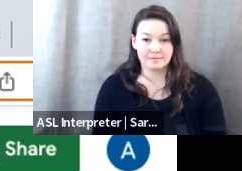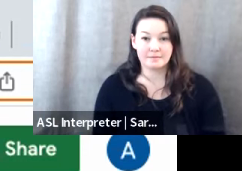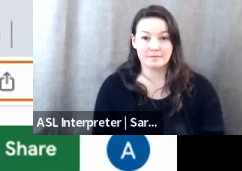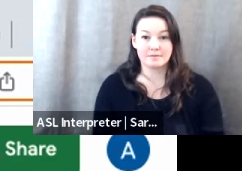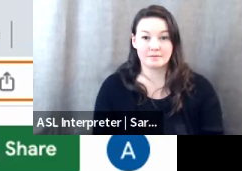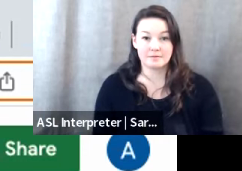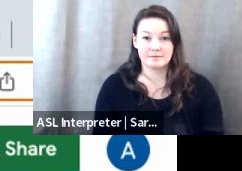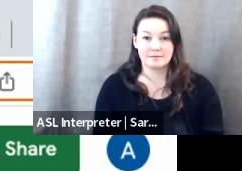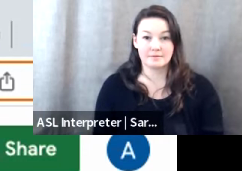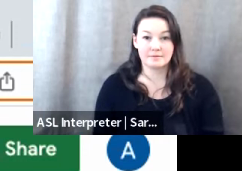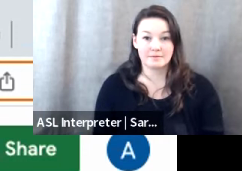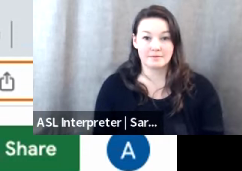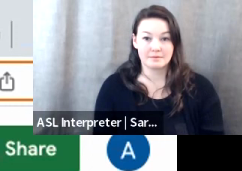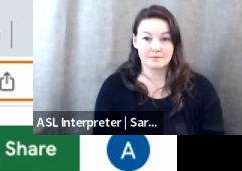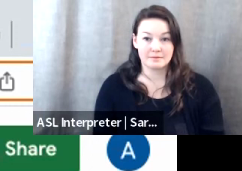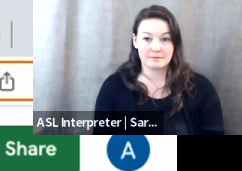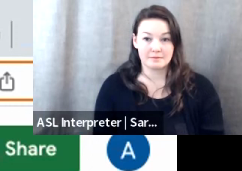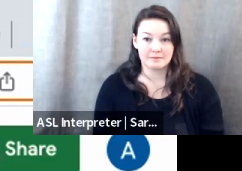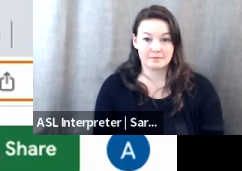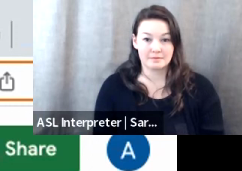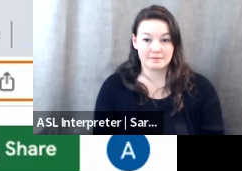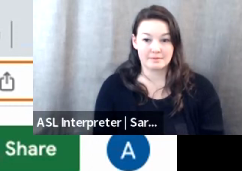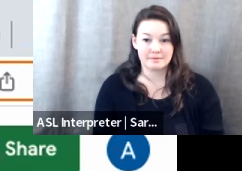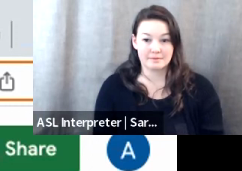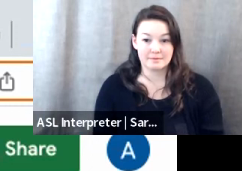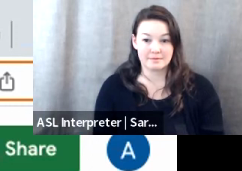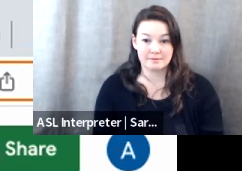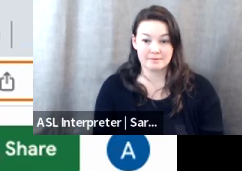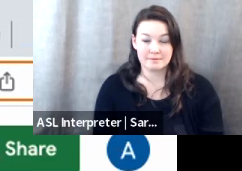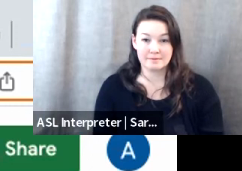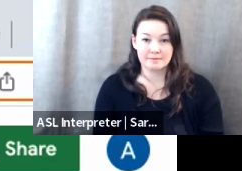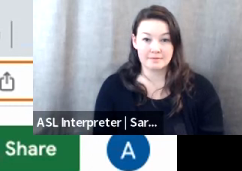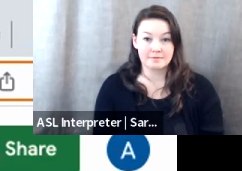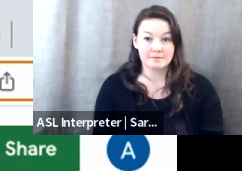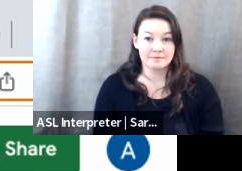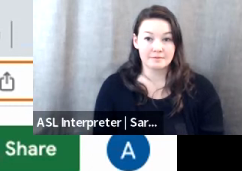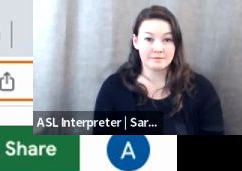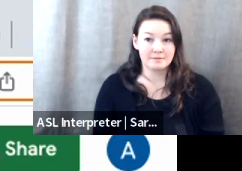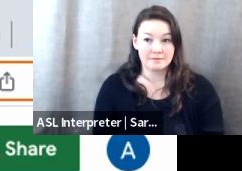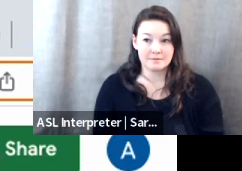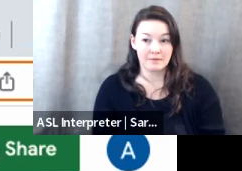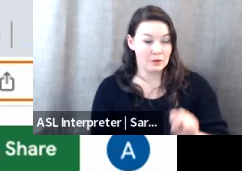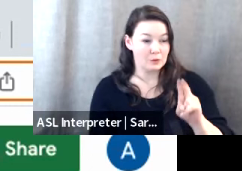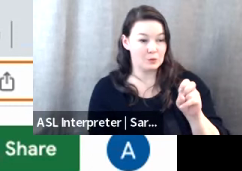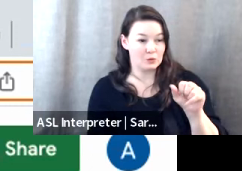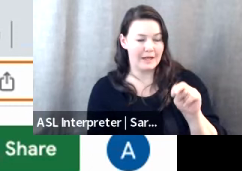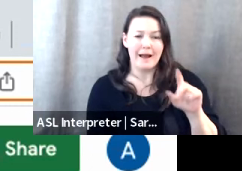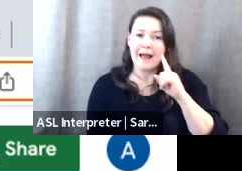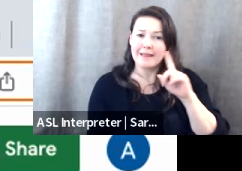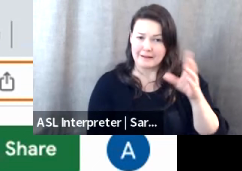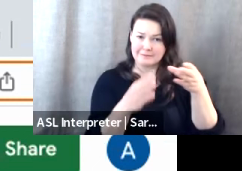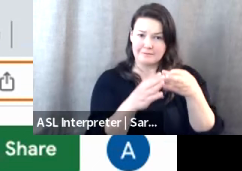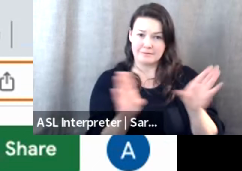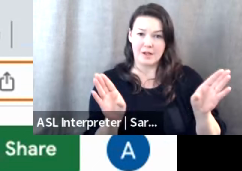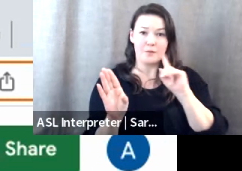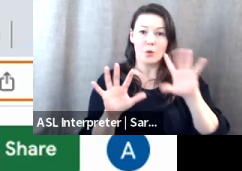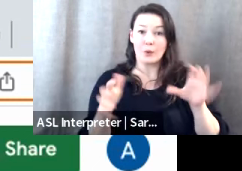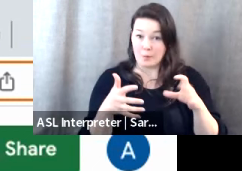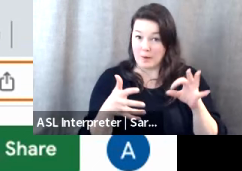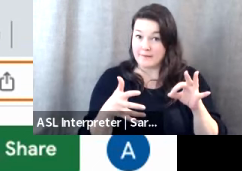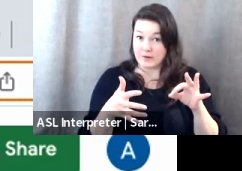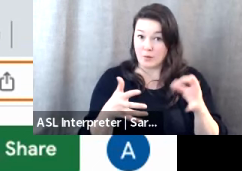¿cuál es realmente la idea de subvencionarlo? So I think that's up to the group. If the group wants to explore this, I think the group